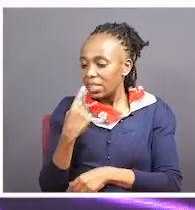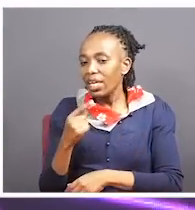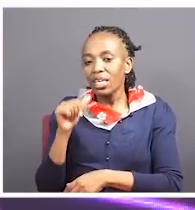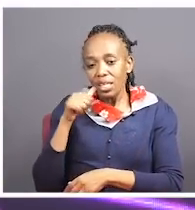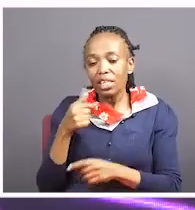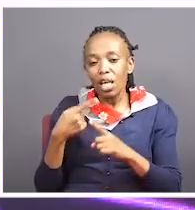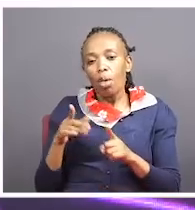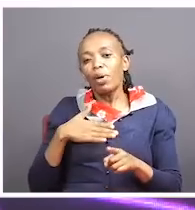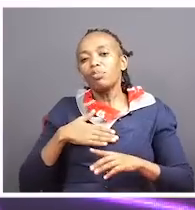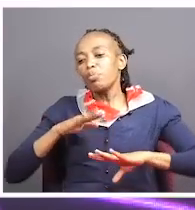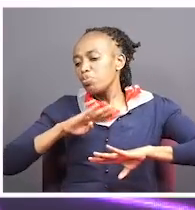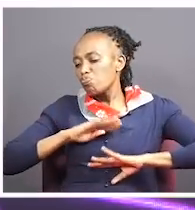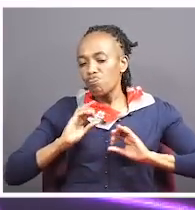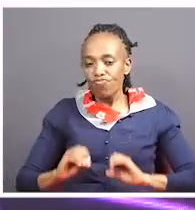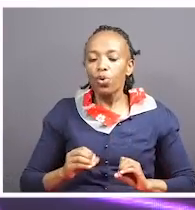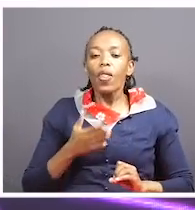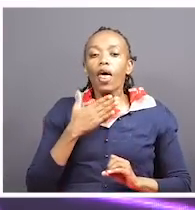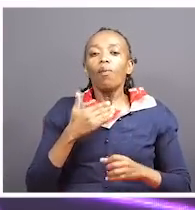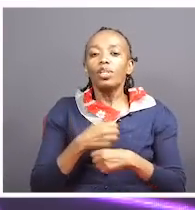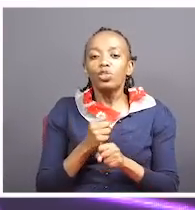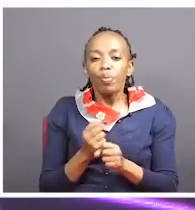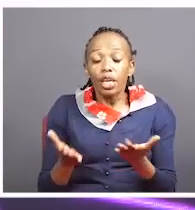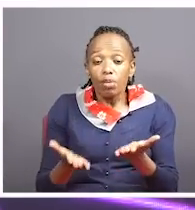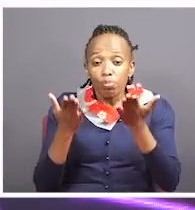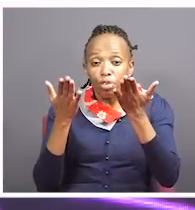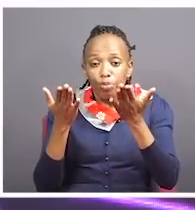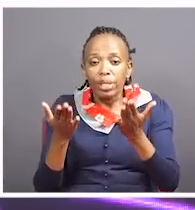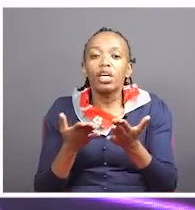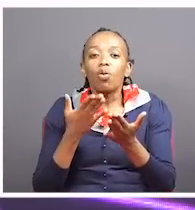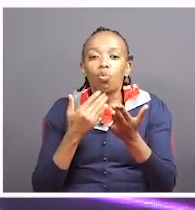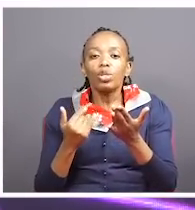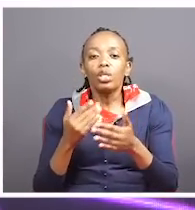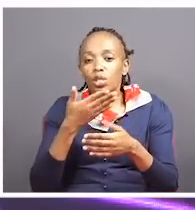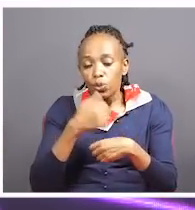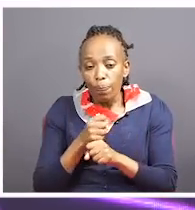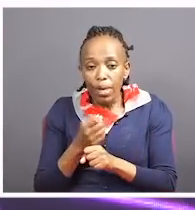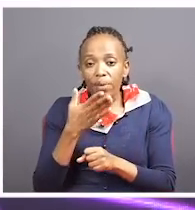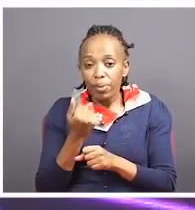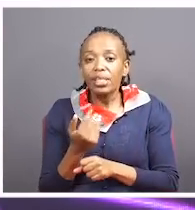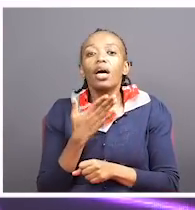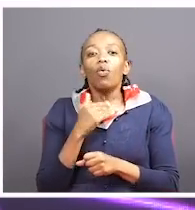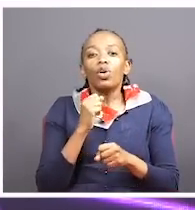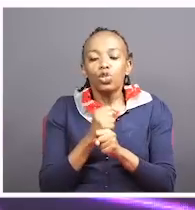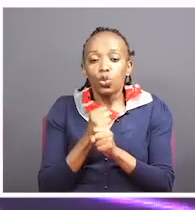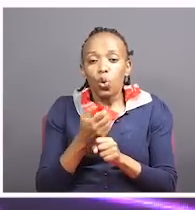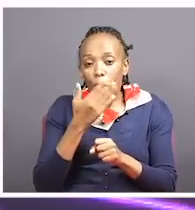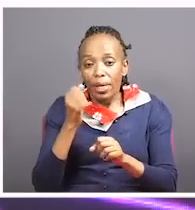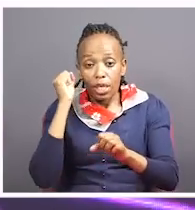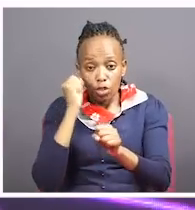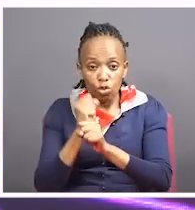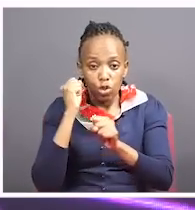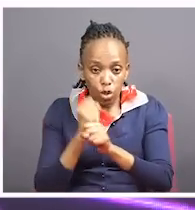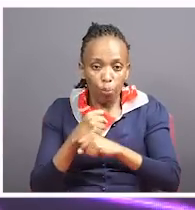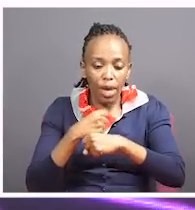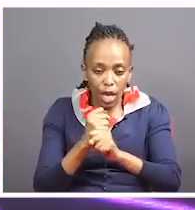is admiring, but I am not settling here. I want to make improvement. I want to make it better. I want to do a better